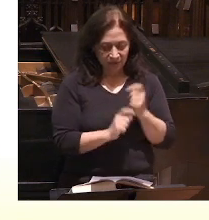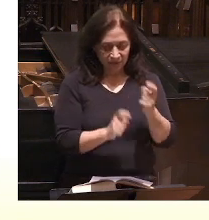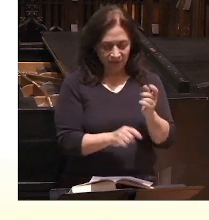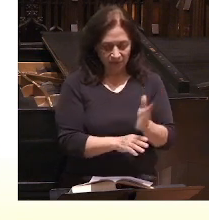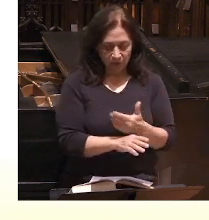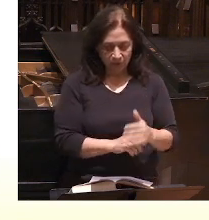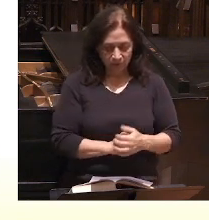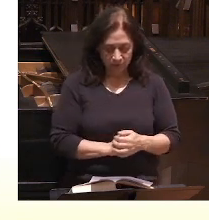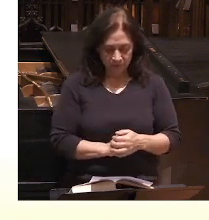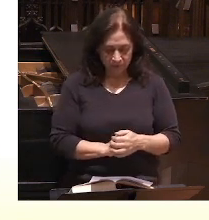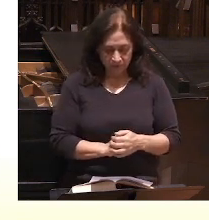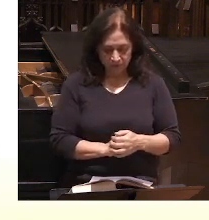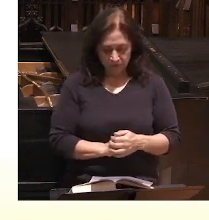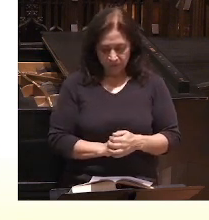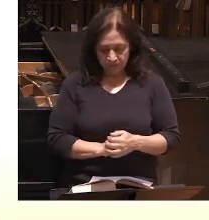our offerings.